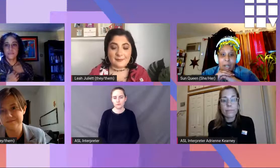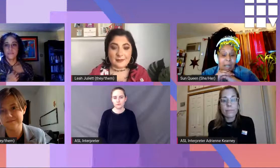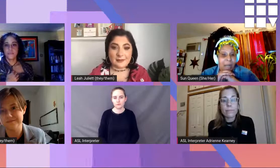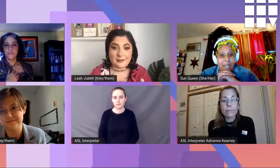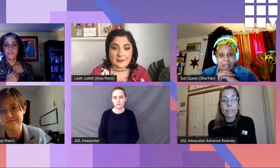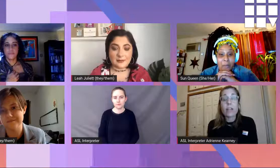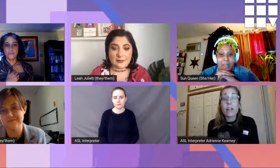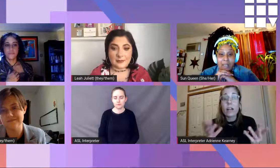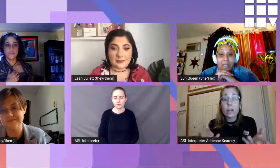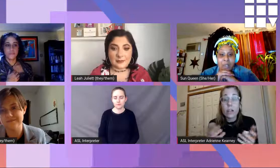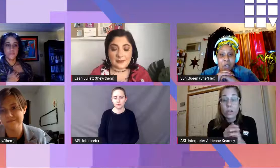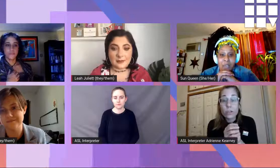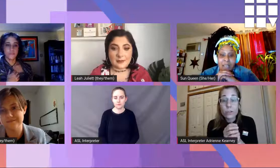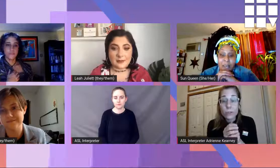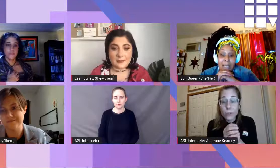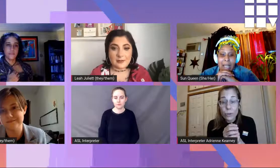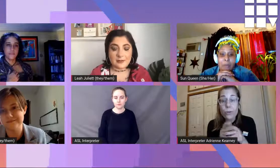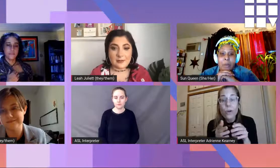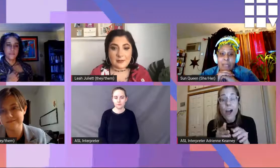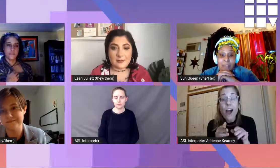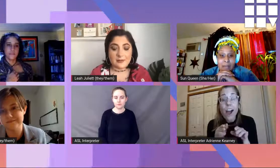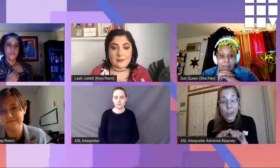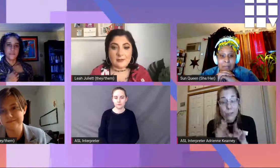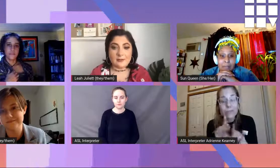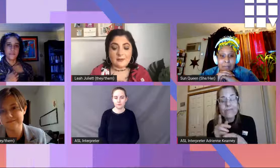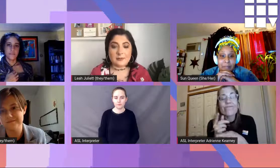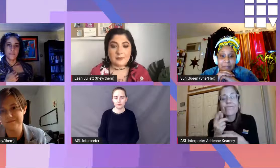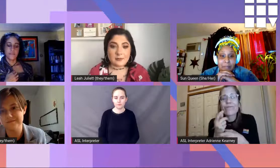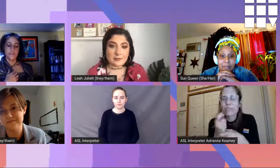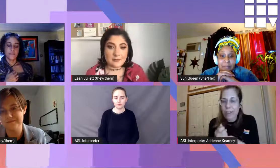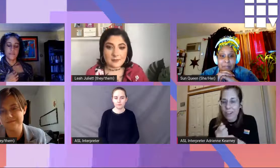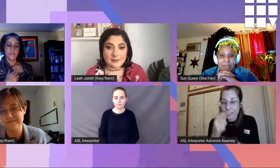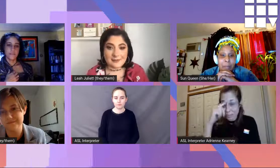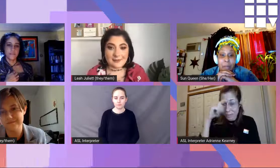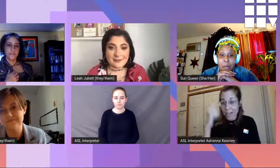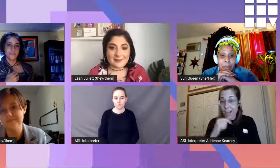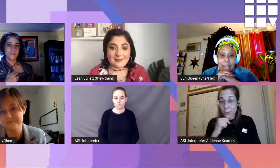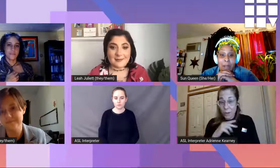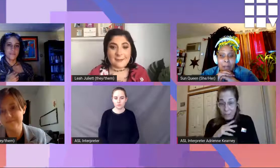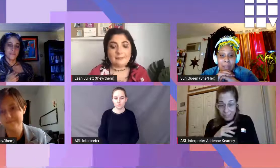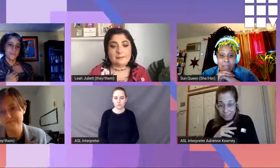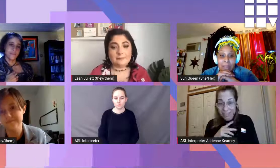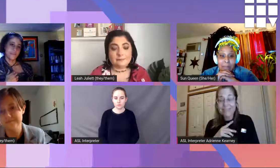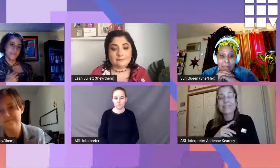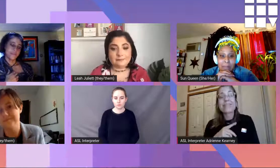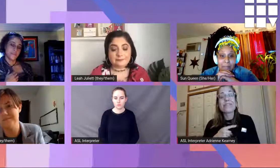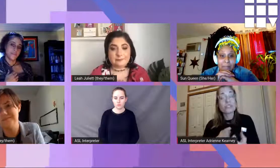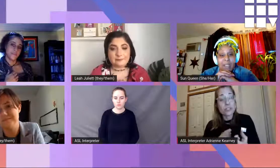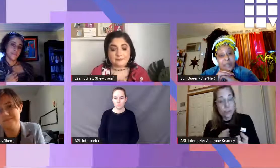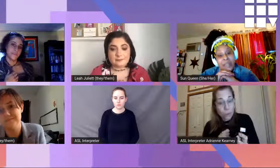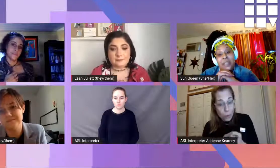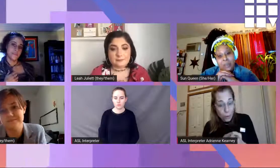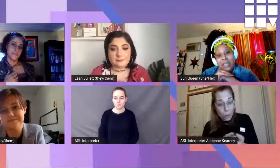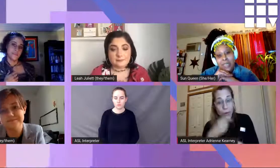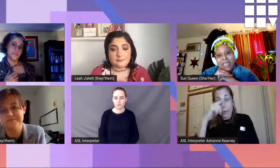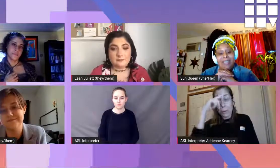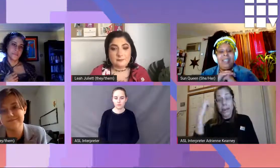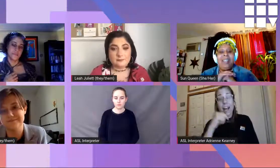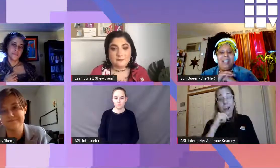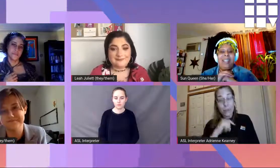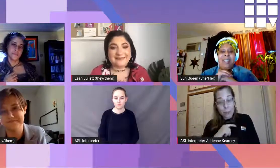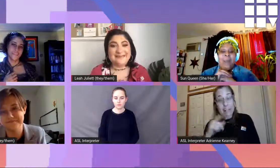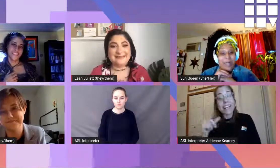So I'll end with trust Black women, support Black women, give us your